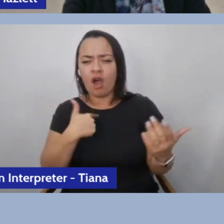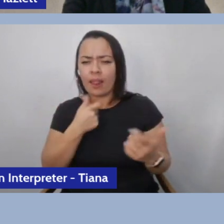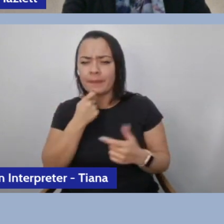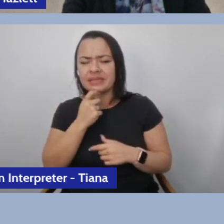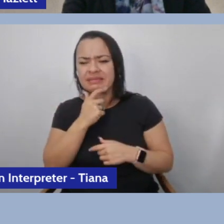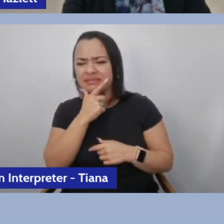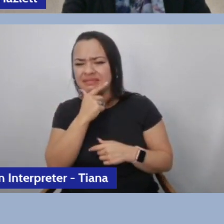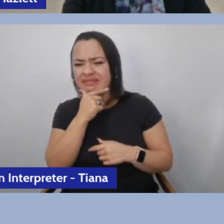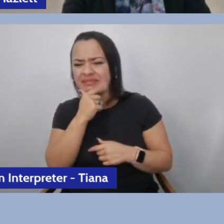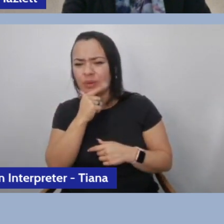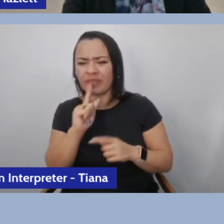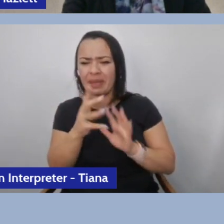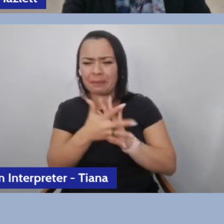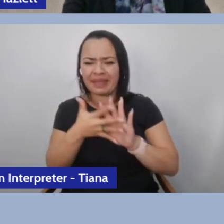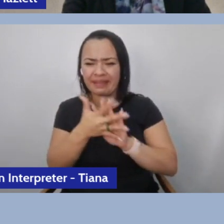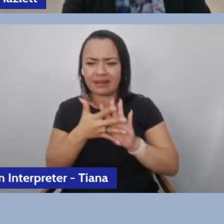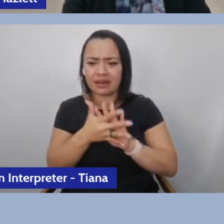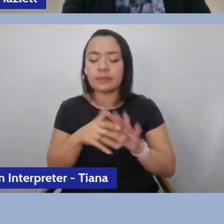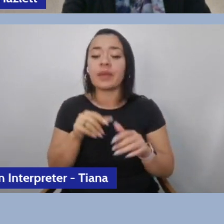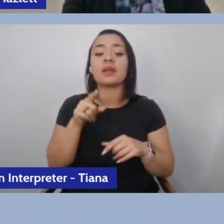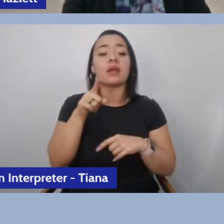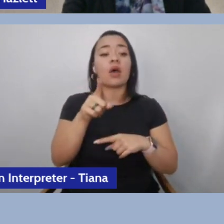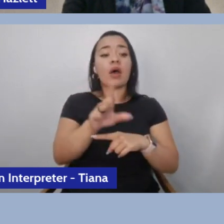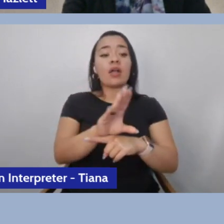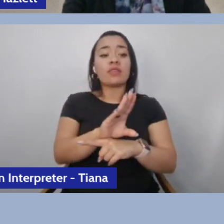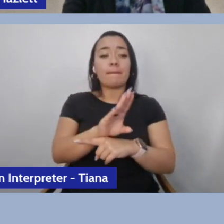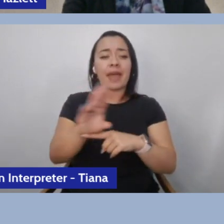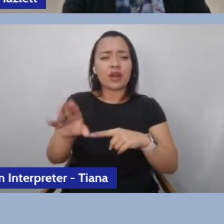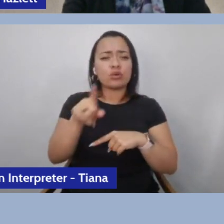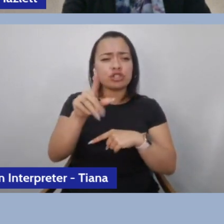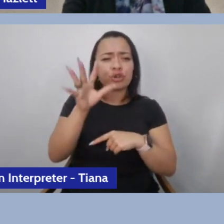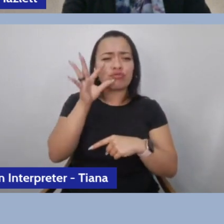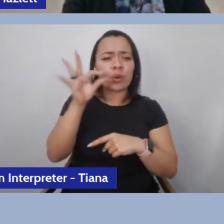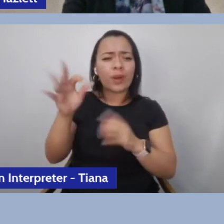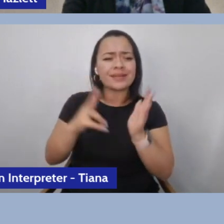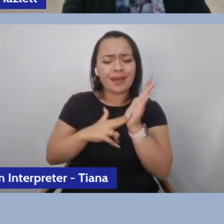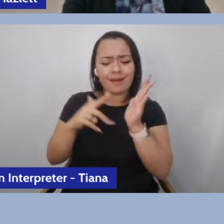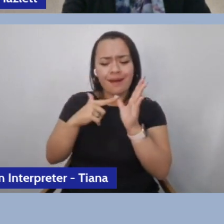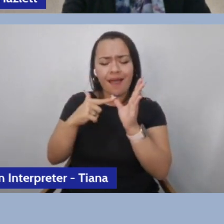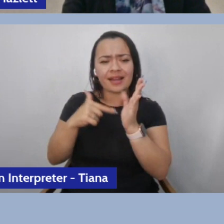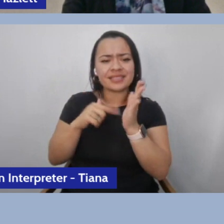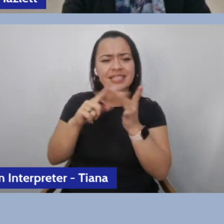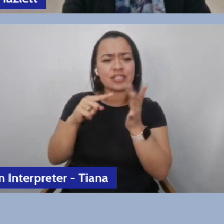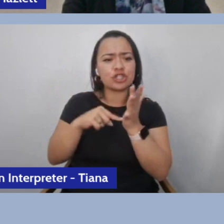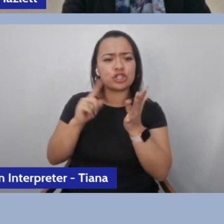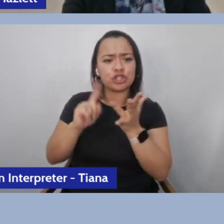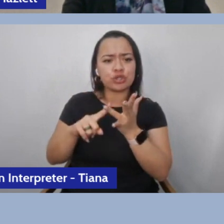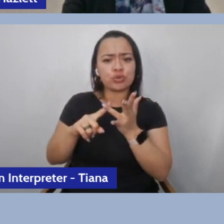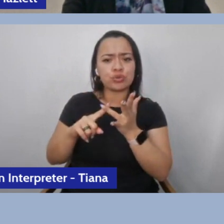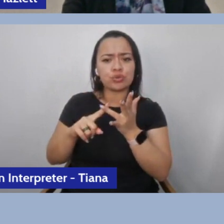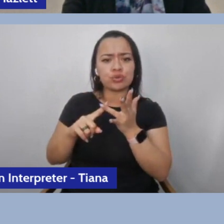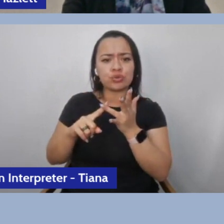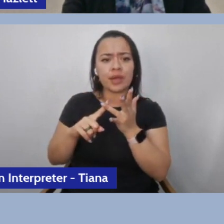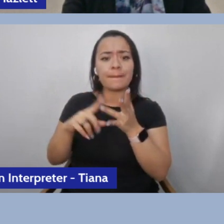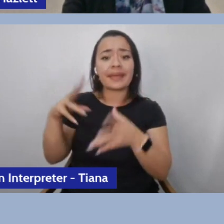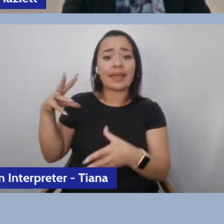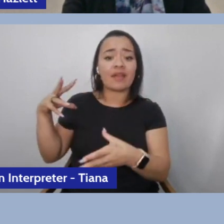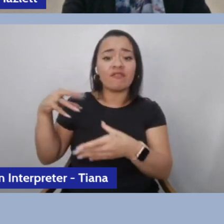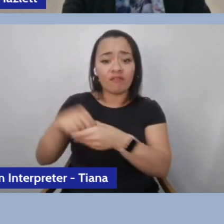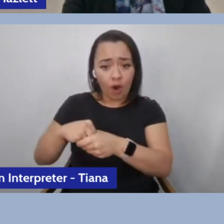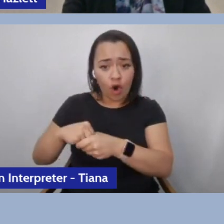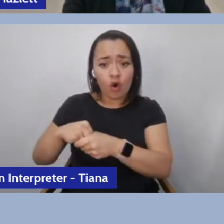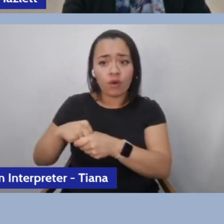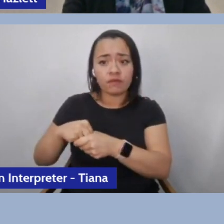says, would the panel request NARI to actively be involved in